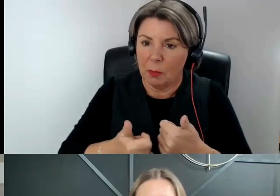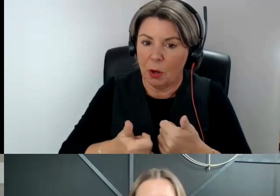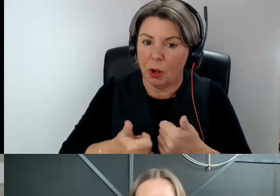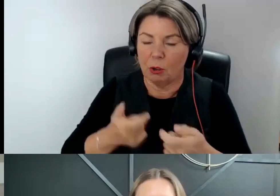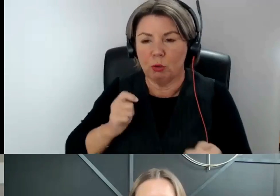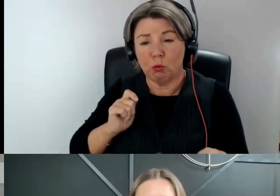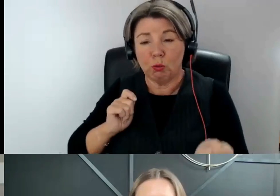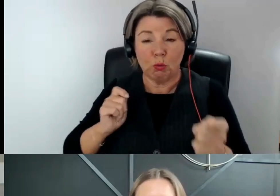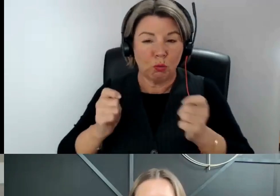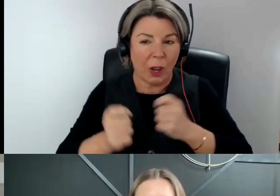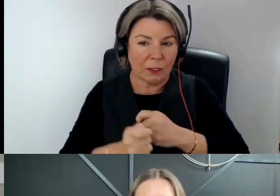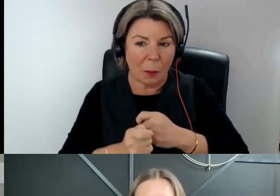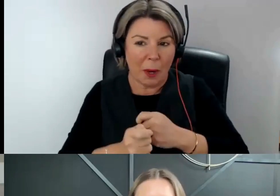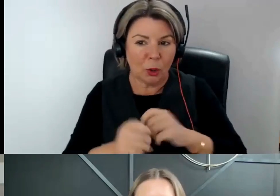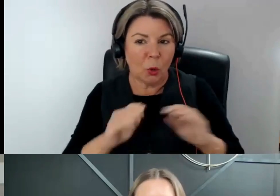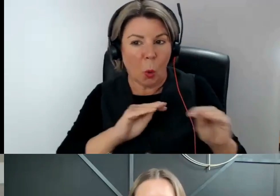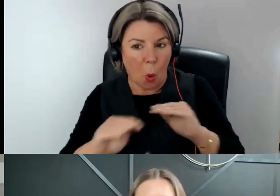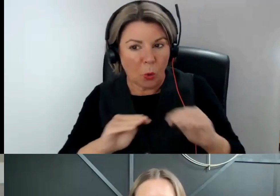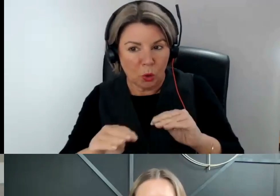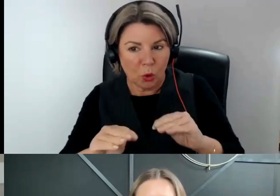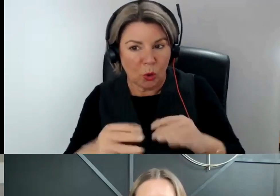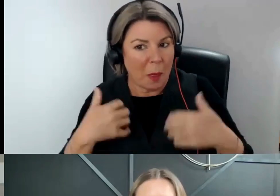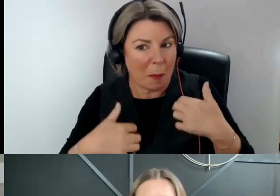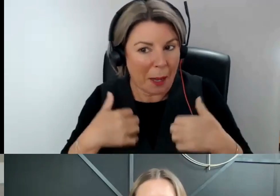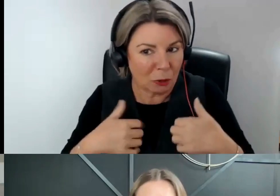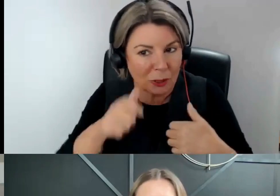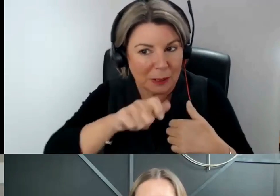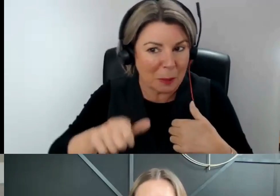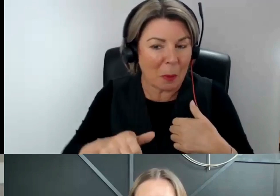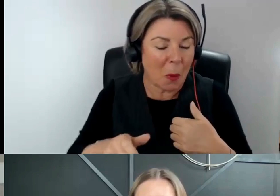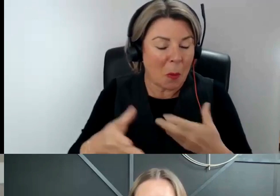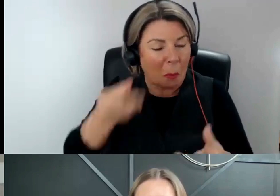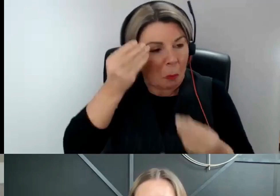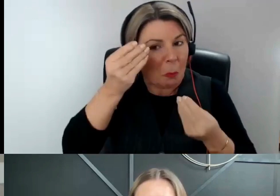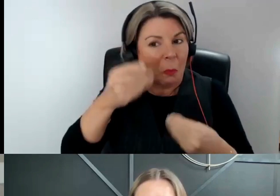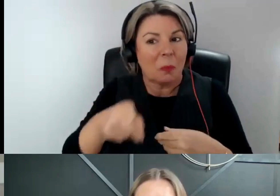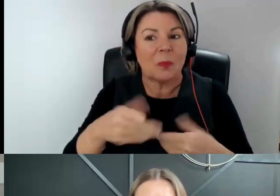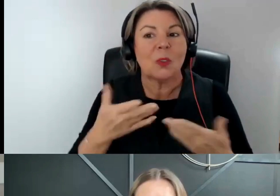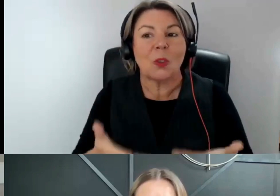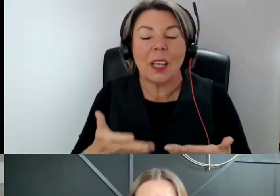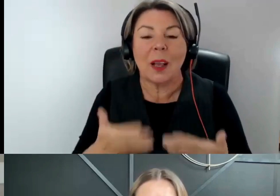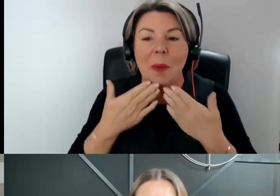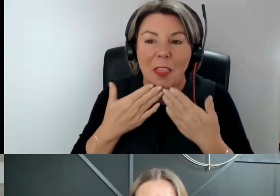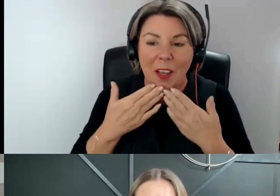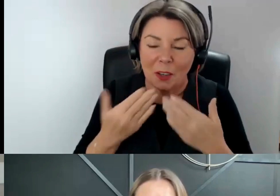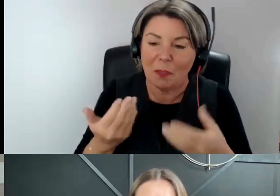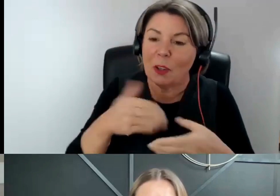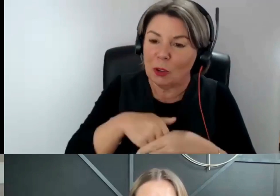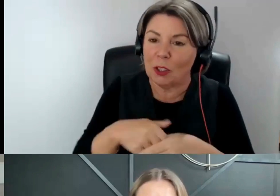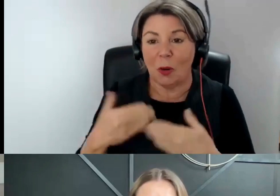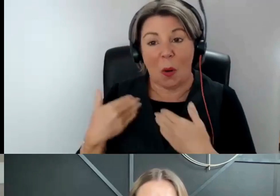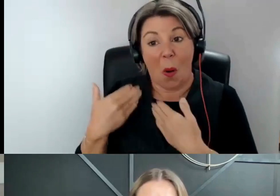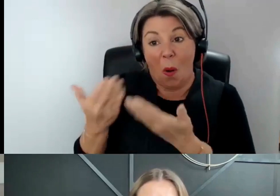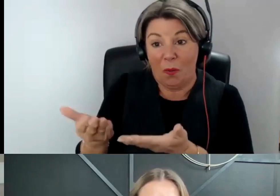coach. I think that's going to be incredibly interesting to people listening today. So thank you so much for joining us, and over to